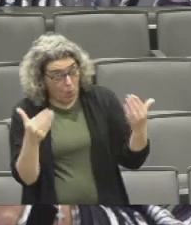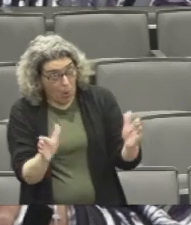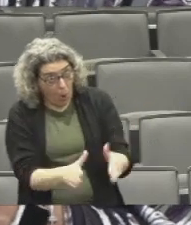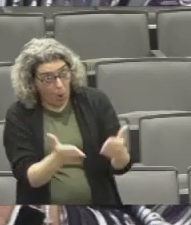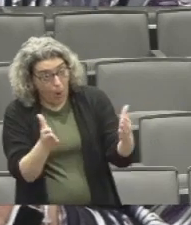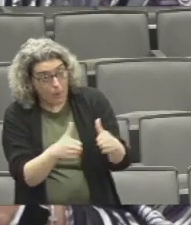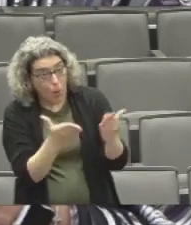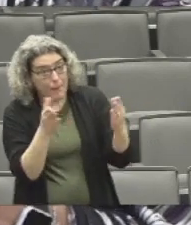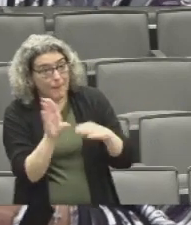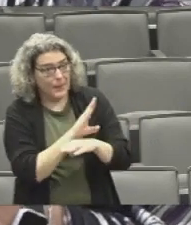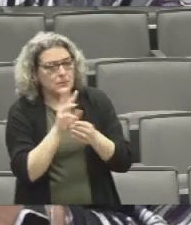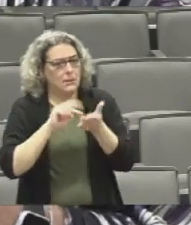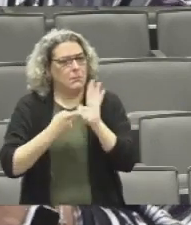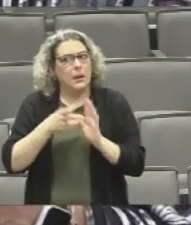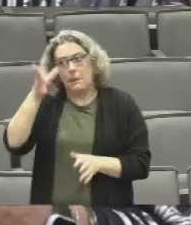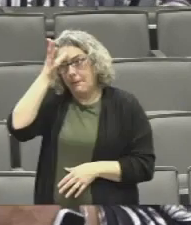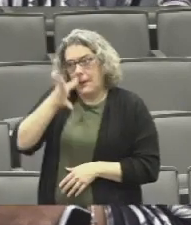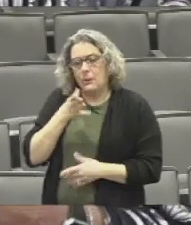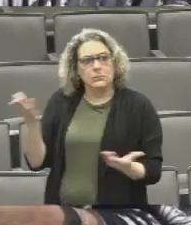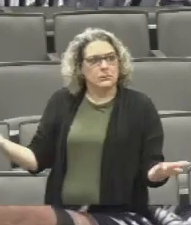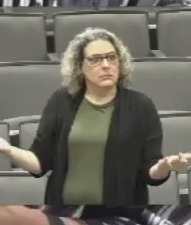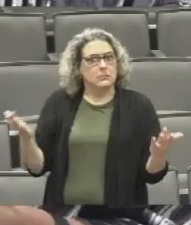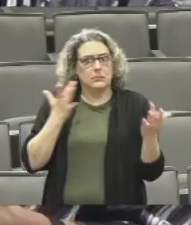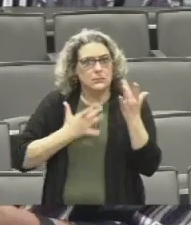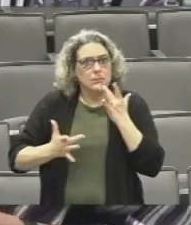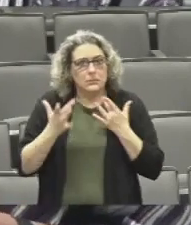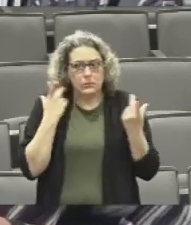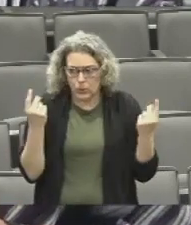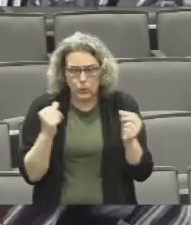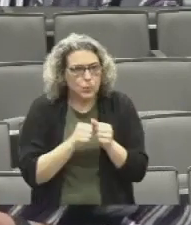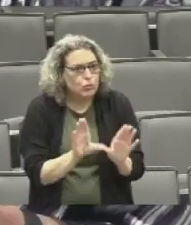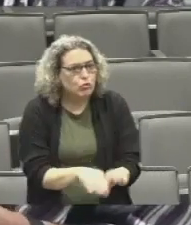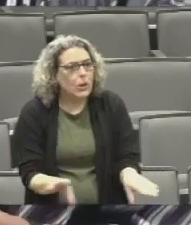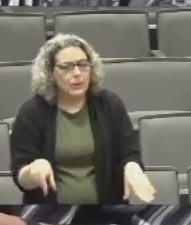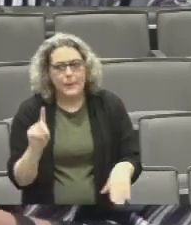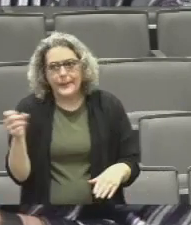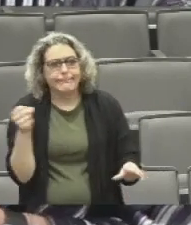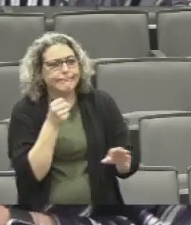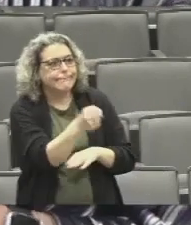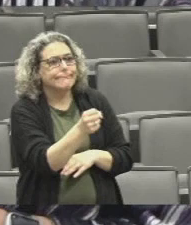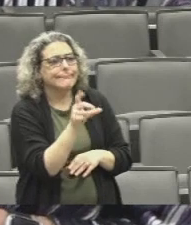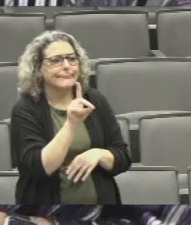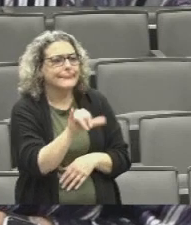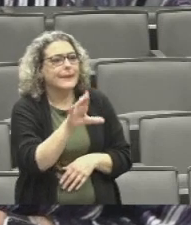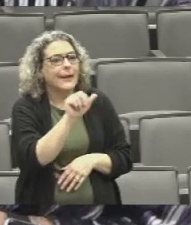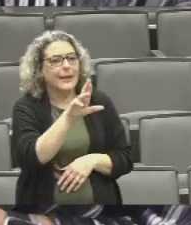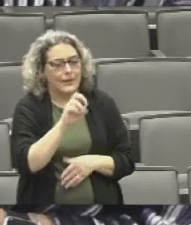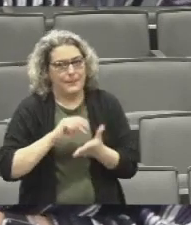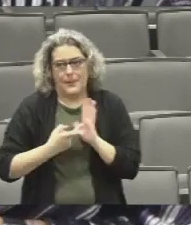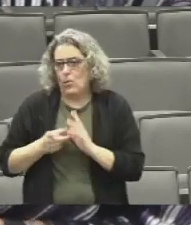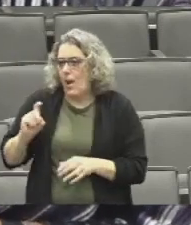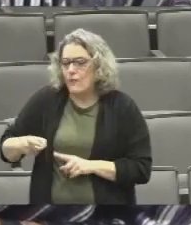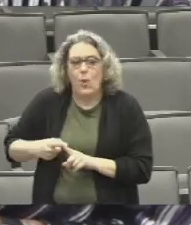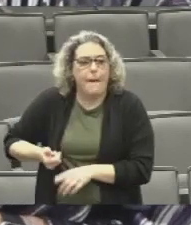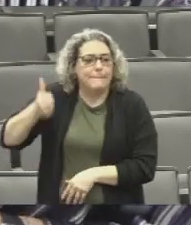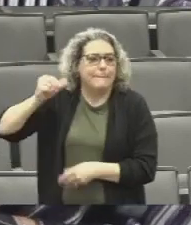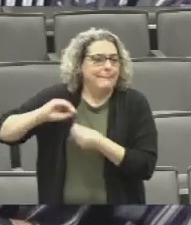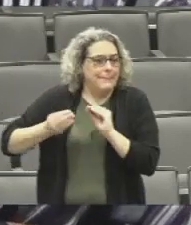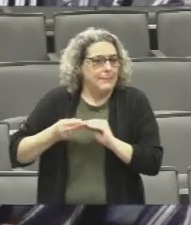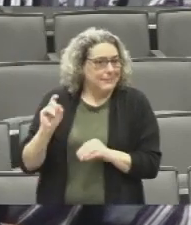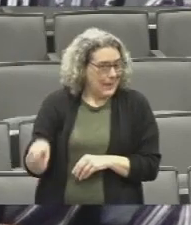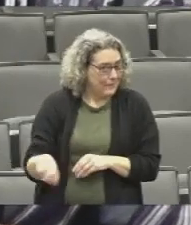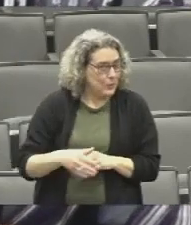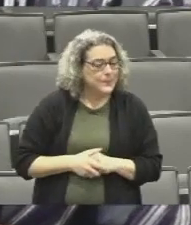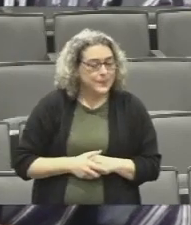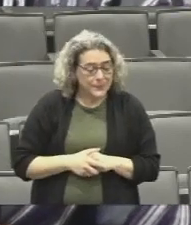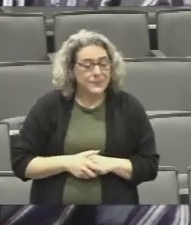businesses, parents need to be able to put their children into daycare, and so it was a necessity. Like